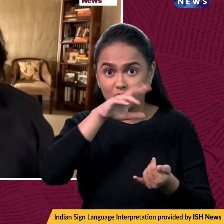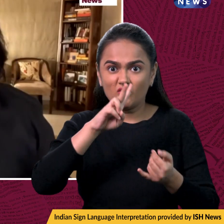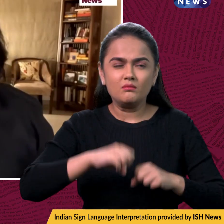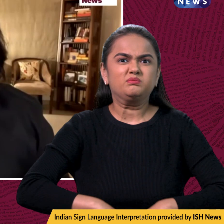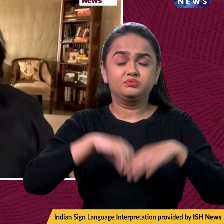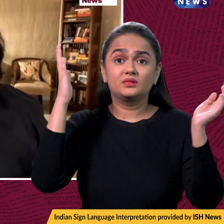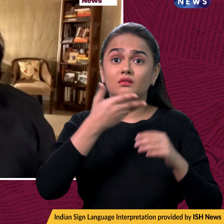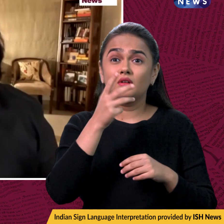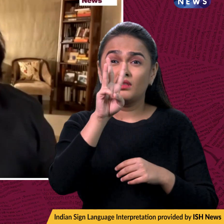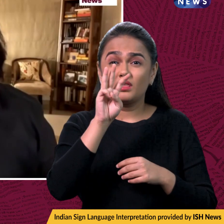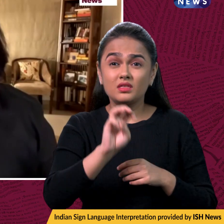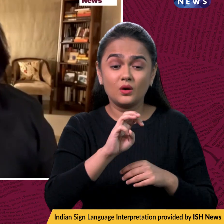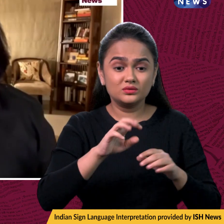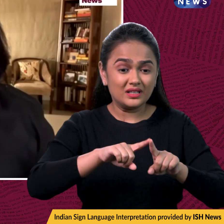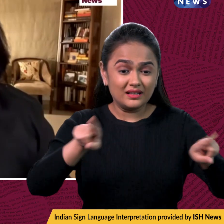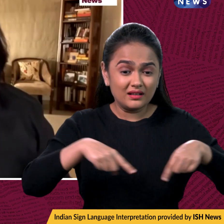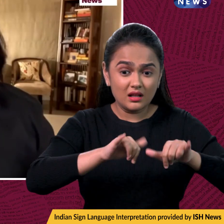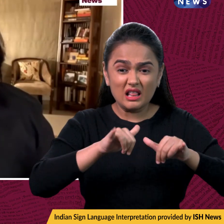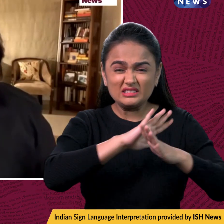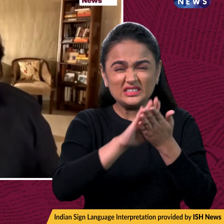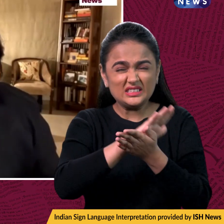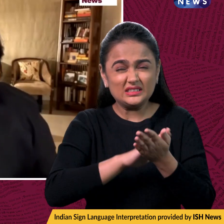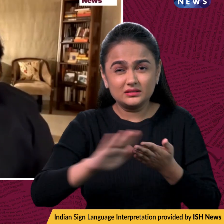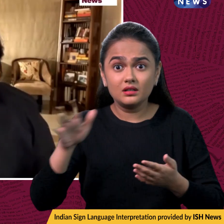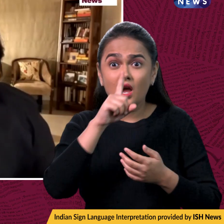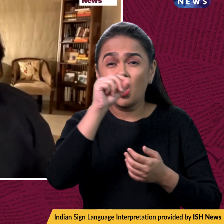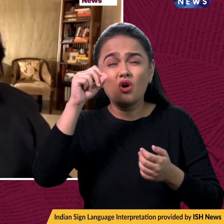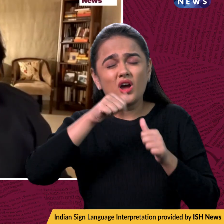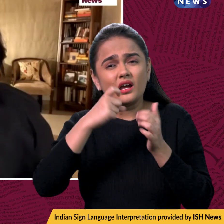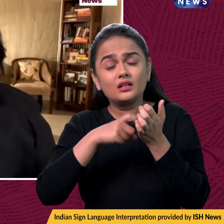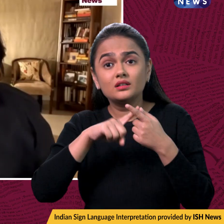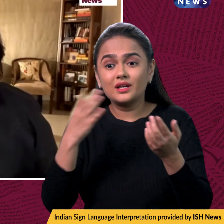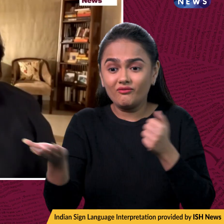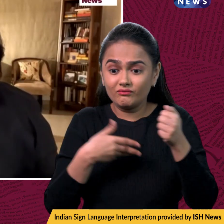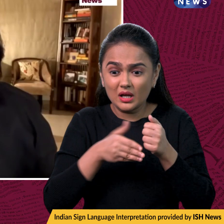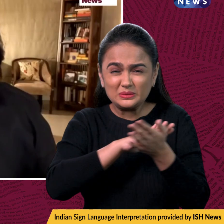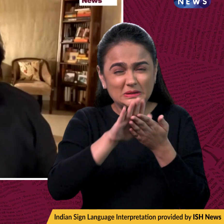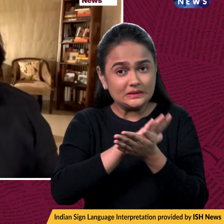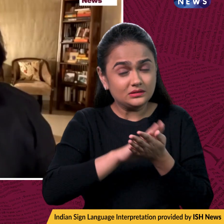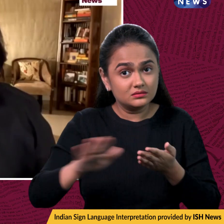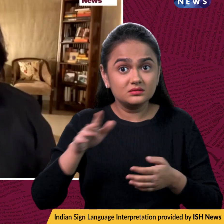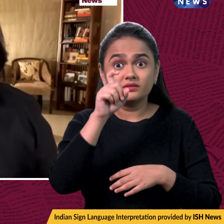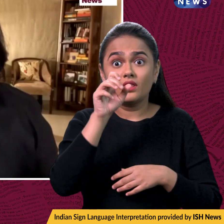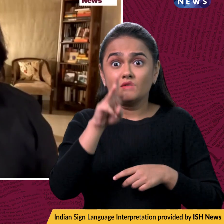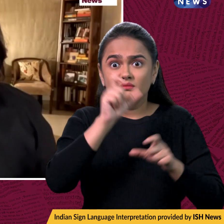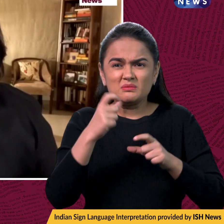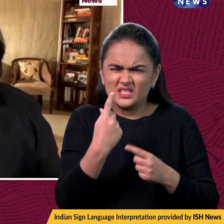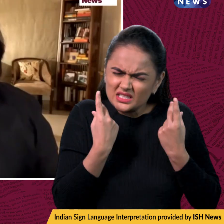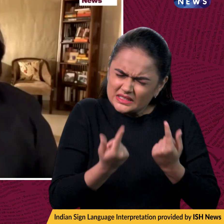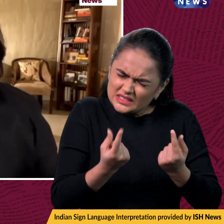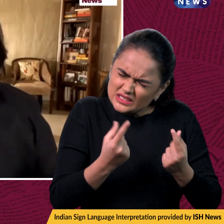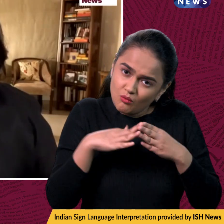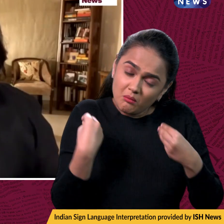the volcano has destroyed more than 3,000 properties, hundreds of acres of farmlands on the Canary Island. More than 7,000 people were forced to